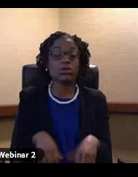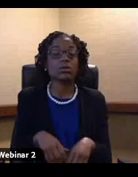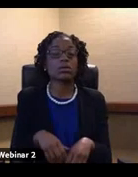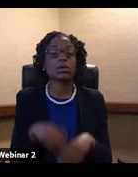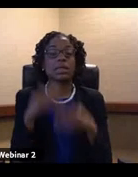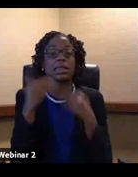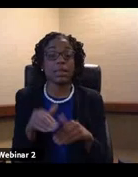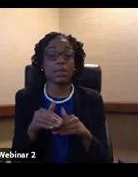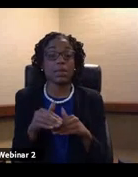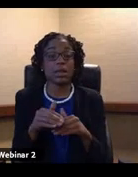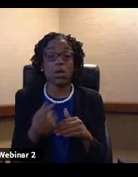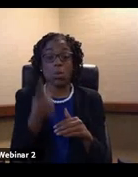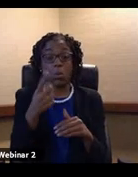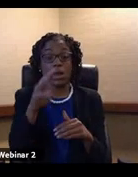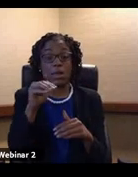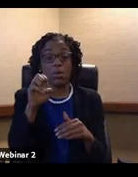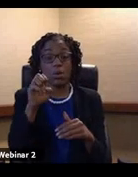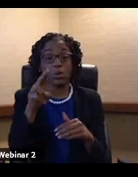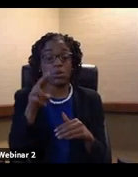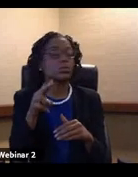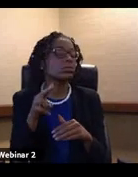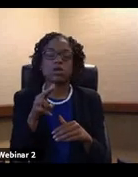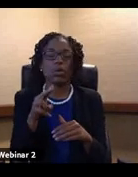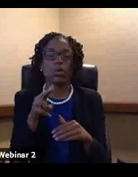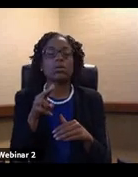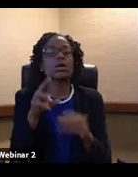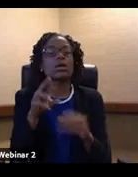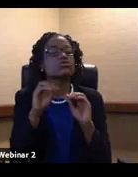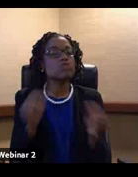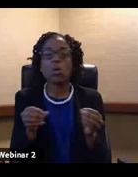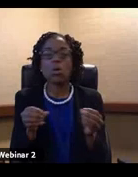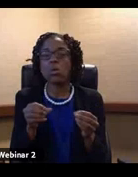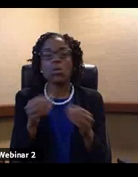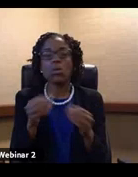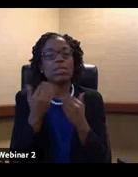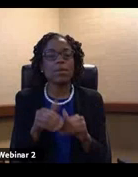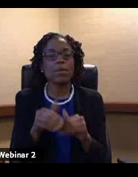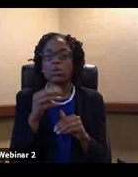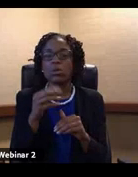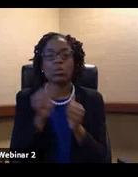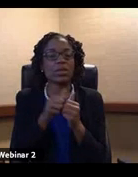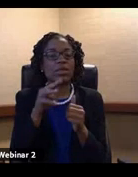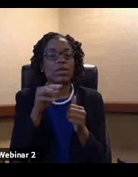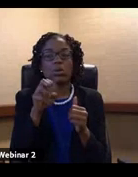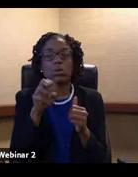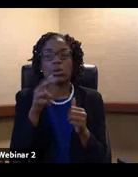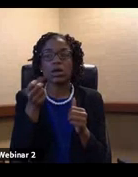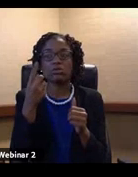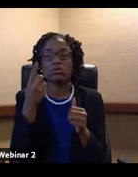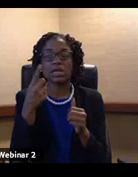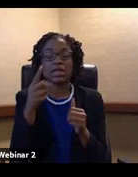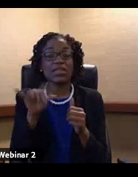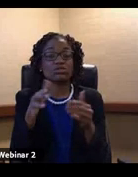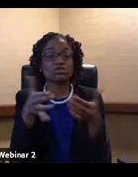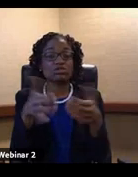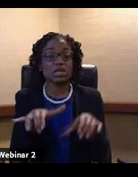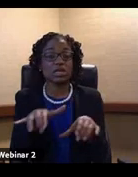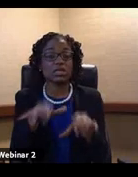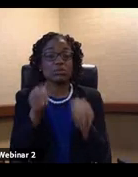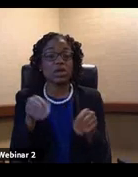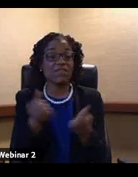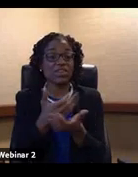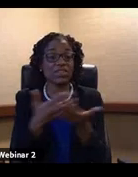Is there a limit on one MOU? Please know there is no limit on the Memorandum of Understanding. This is a chance to put everything in